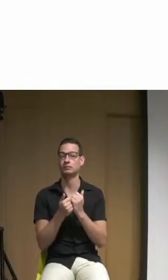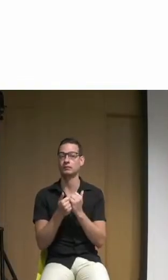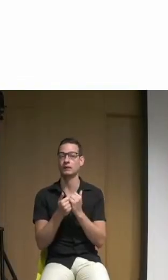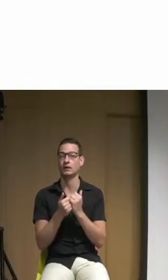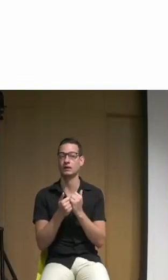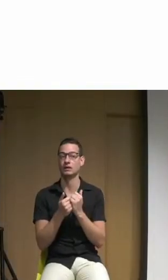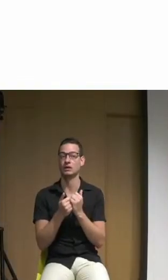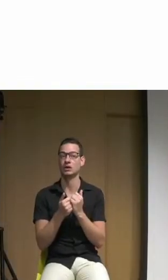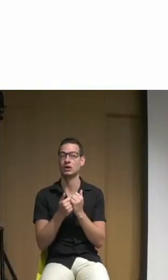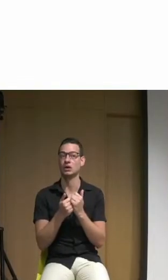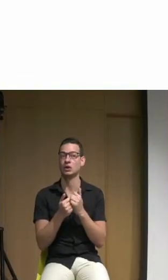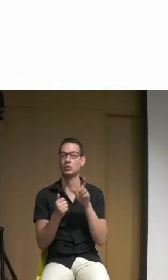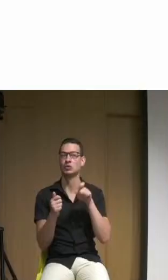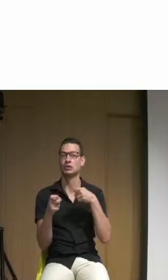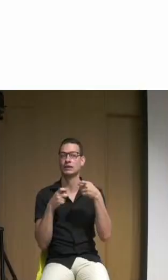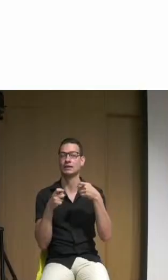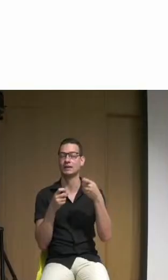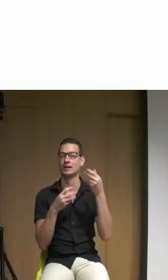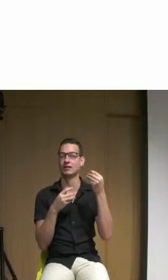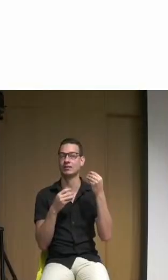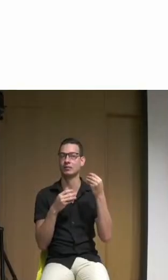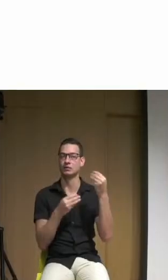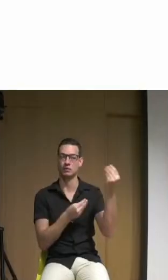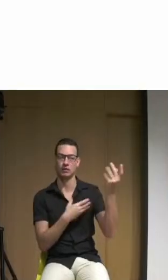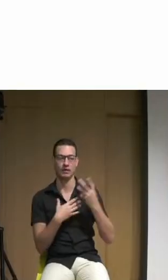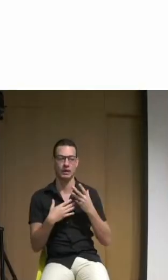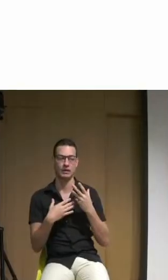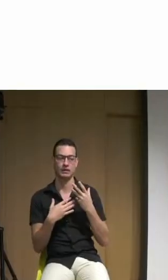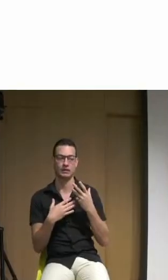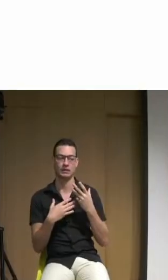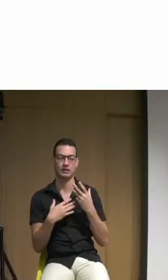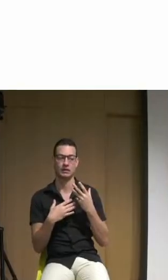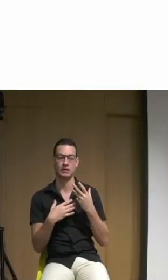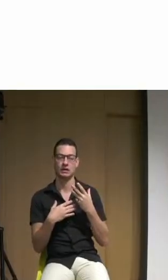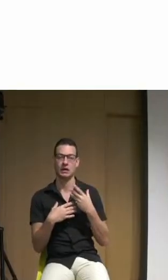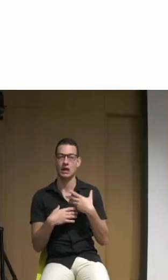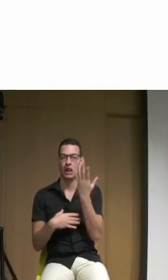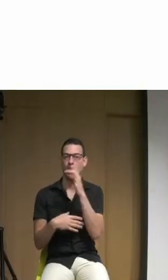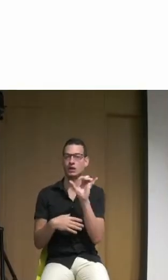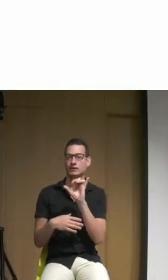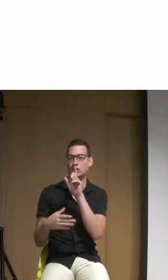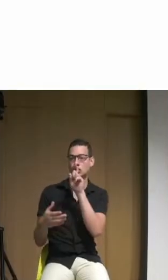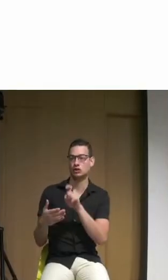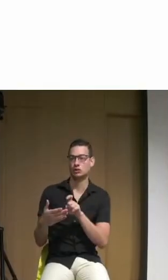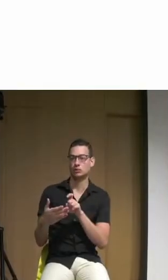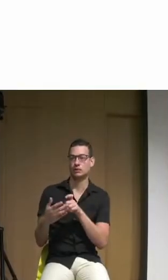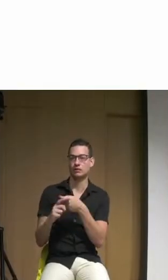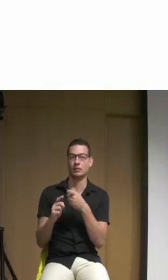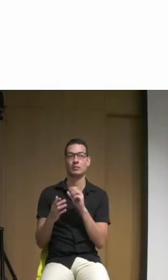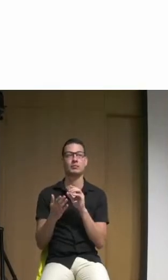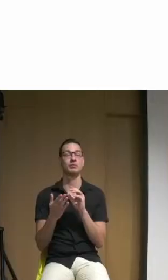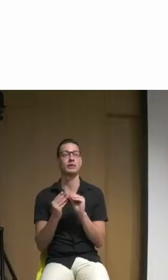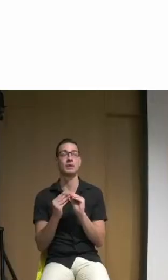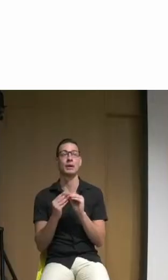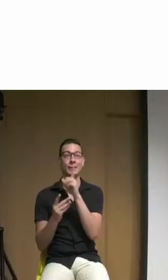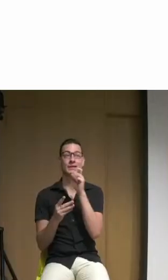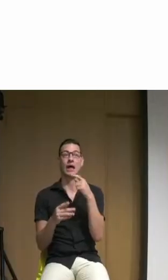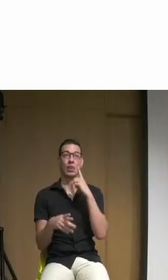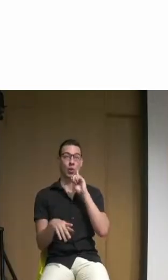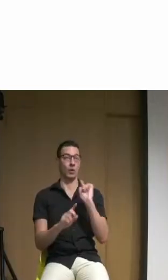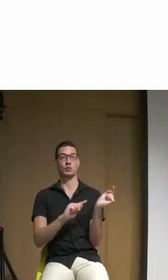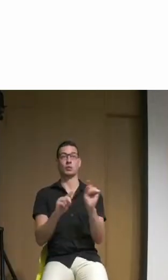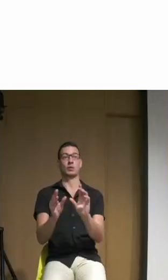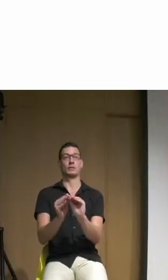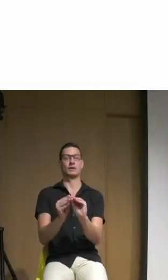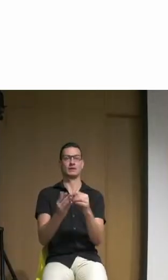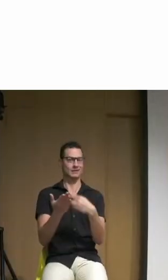are to handle information provided to us that appears as though it's part of a meeting, because I think I'm coming to the meeting to actually talk about it. Yeah,